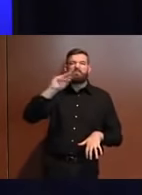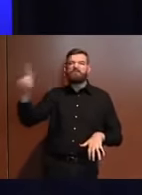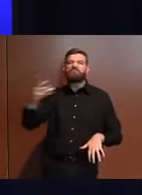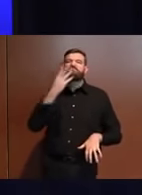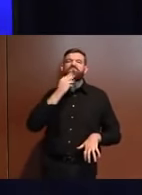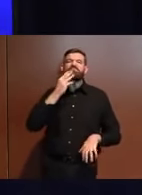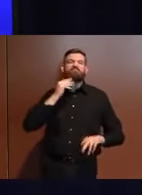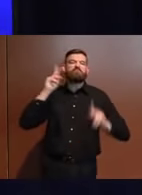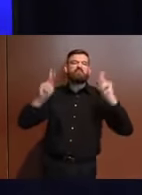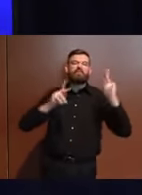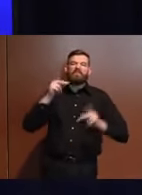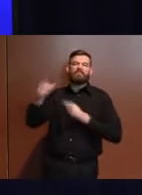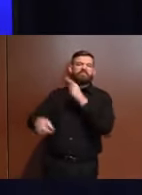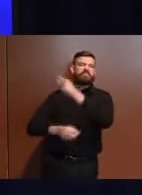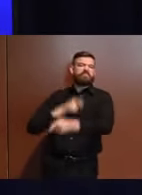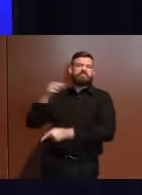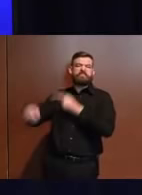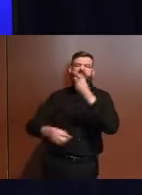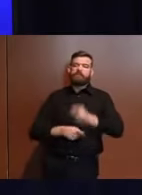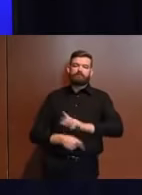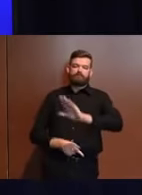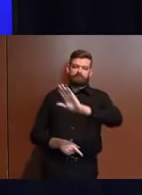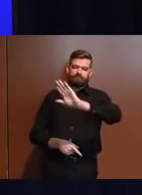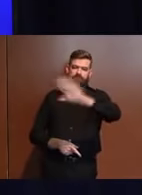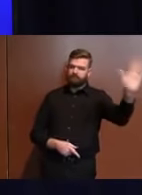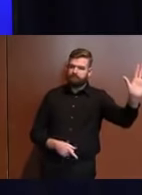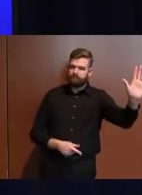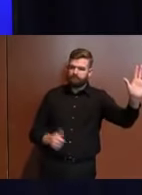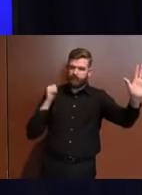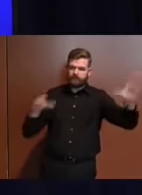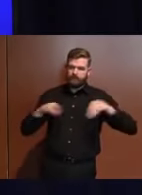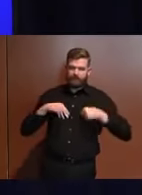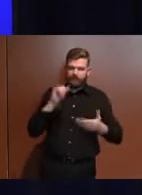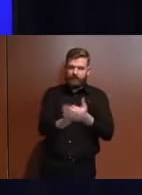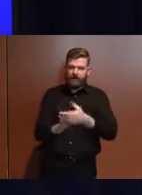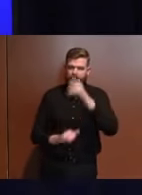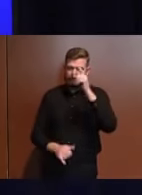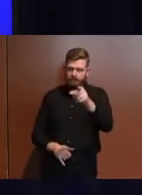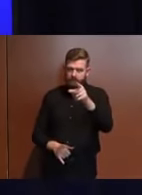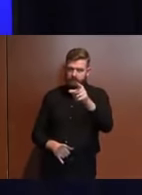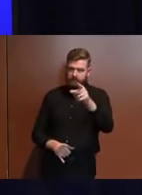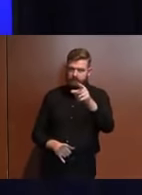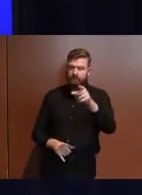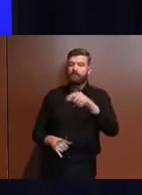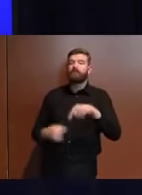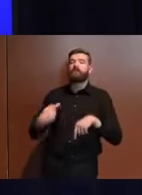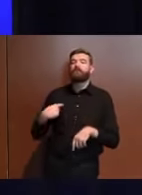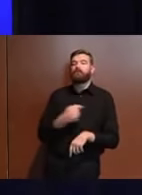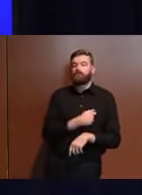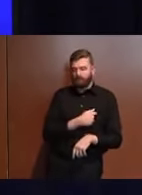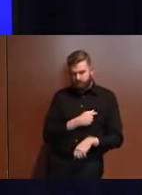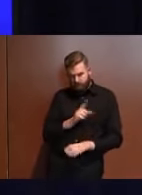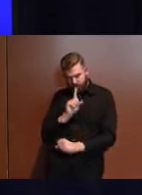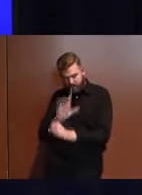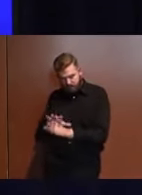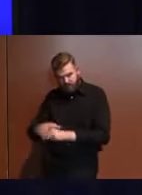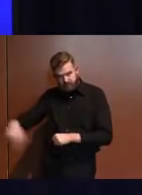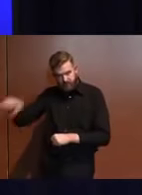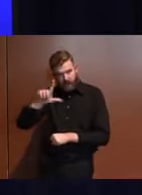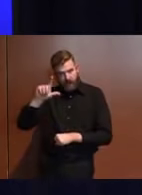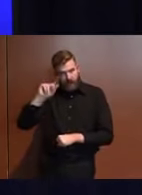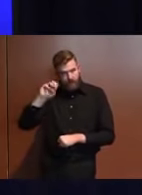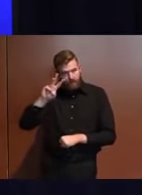not be tolerated. And the Attorney General and I assured them that those people, if caught, will be prosecuted to the fullest